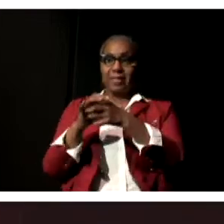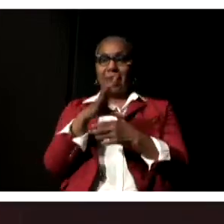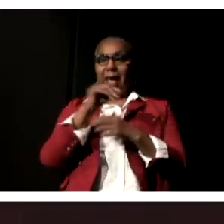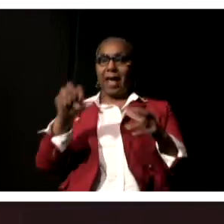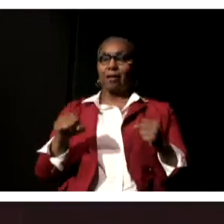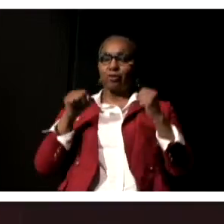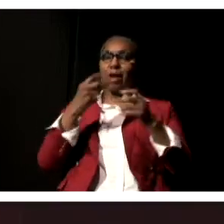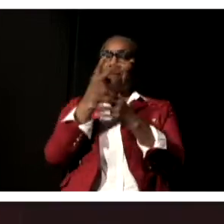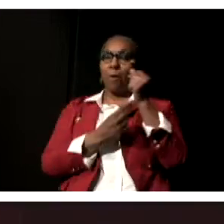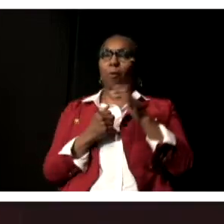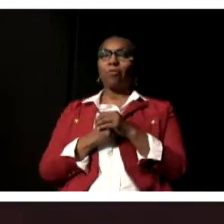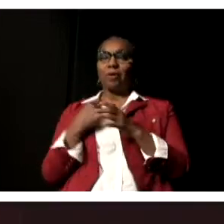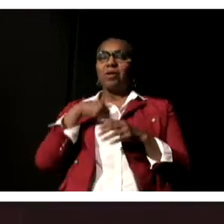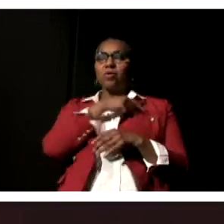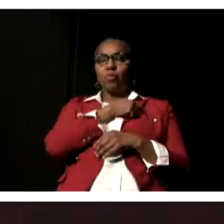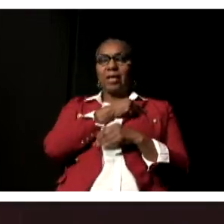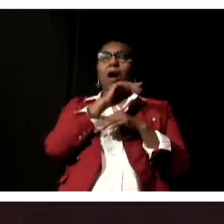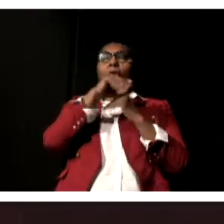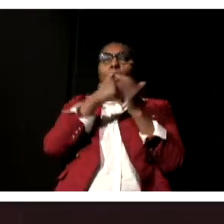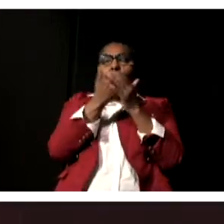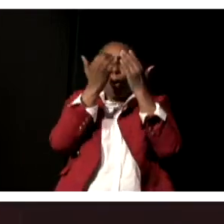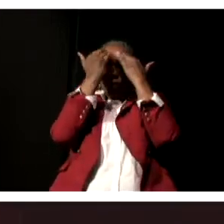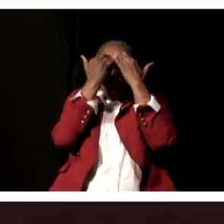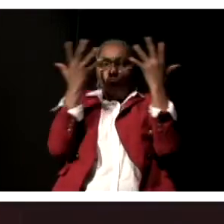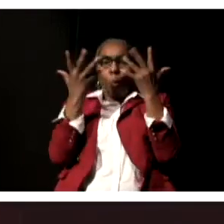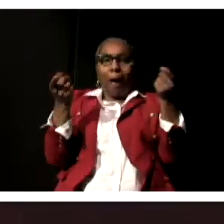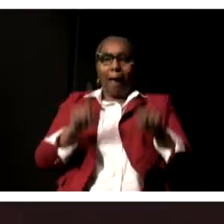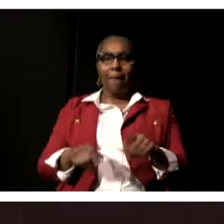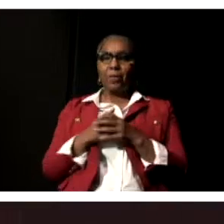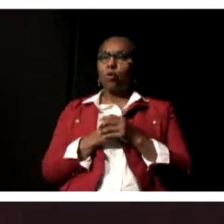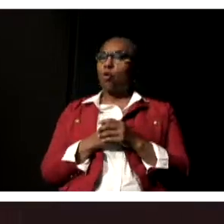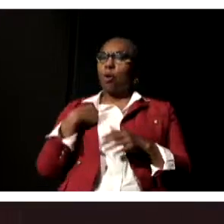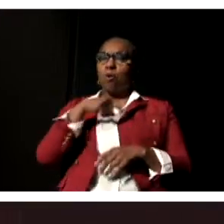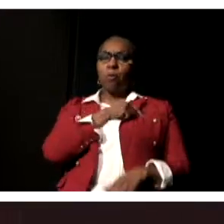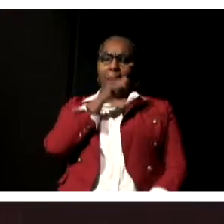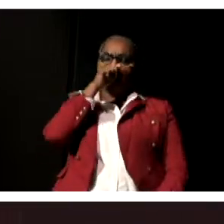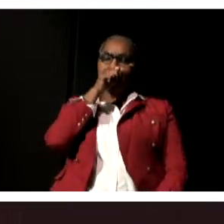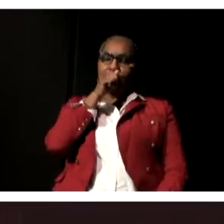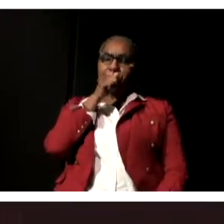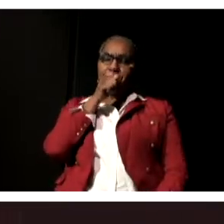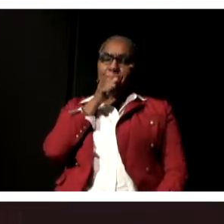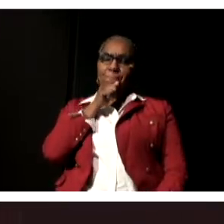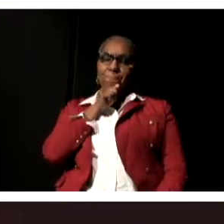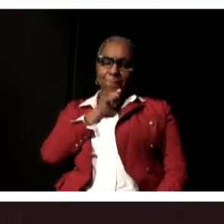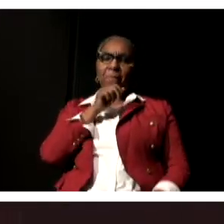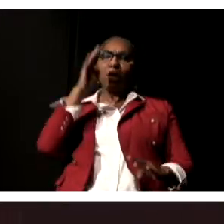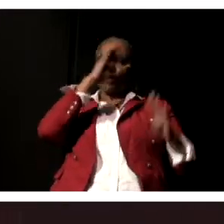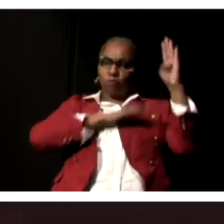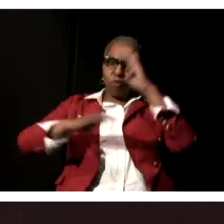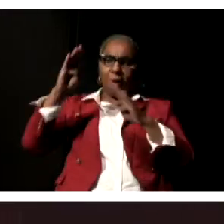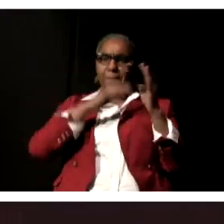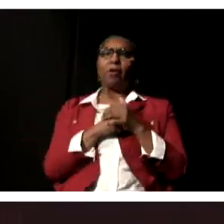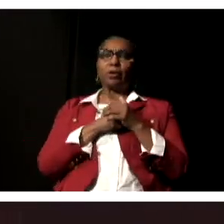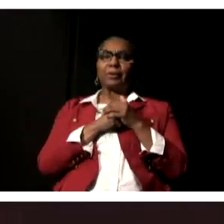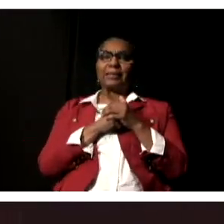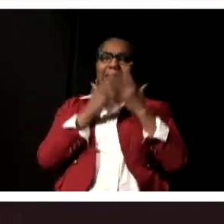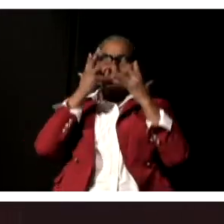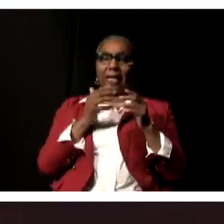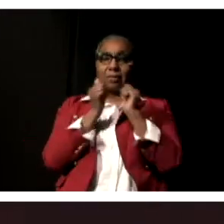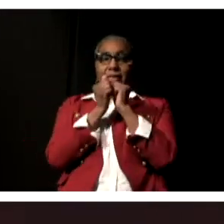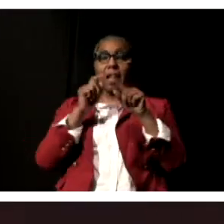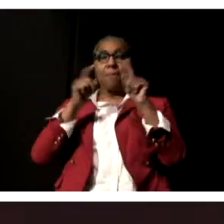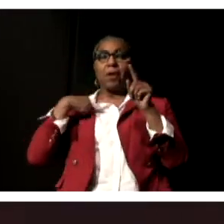We all know it happened, where we withstood trials and heartbreak together, but we were unified by